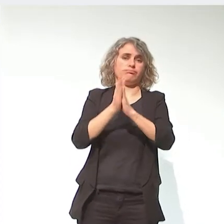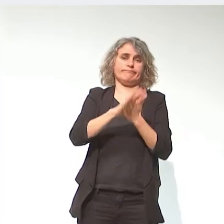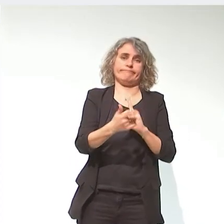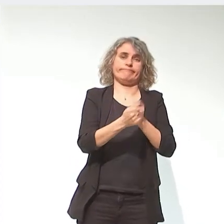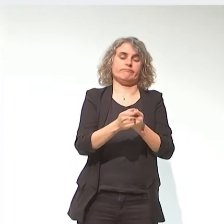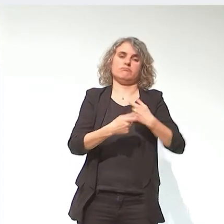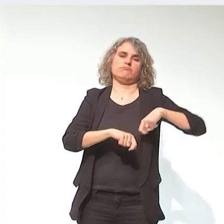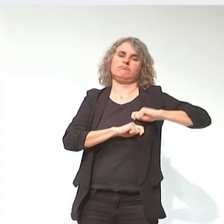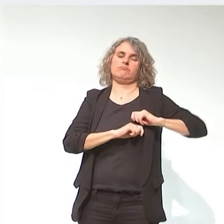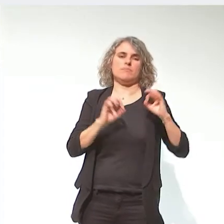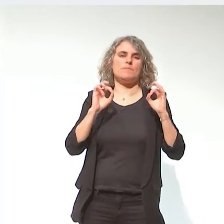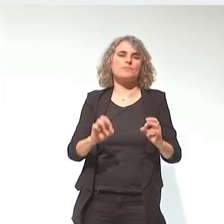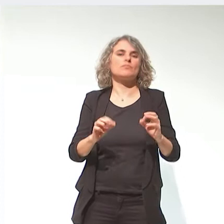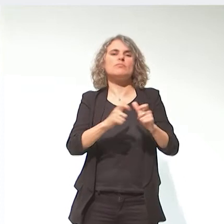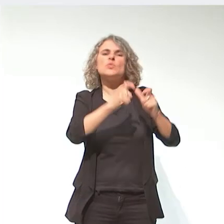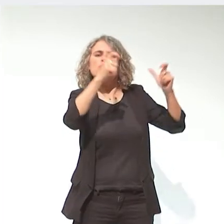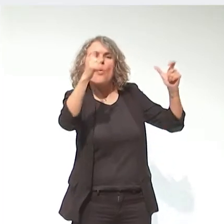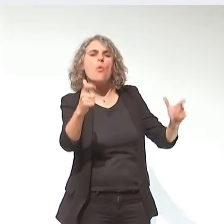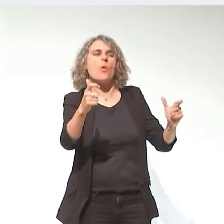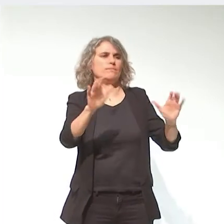We'll be working on